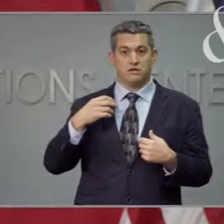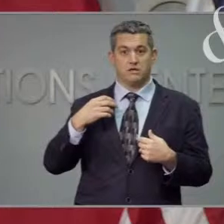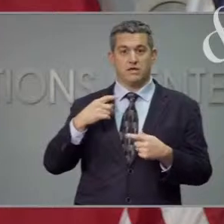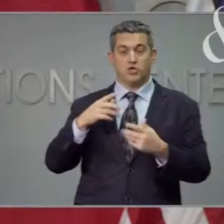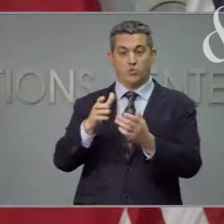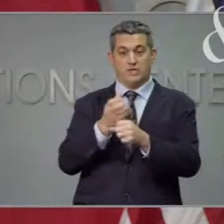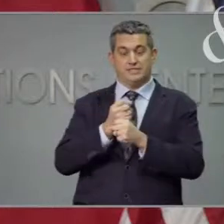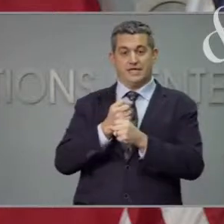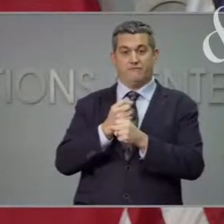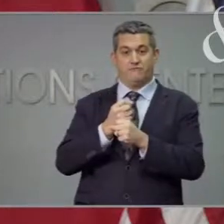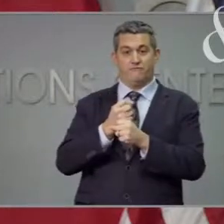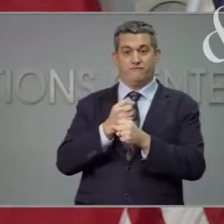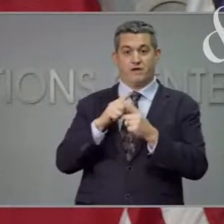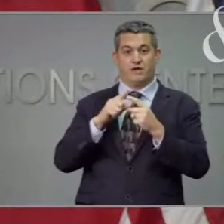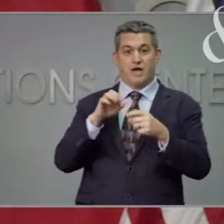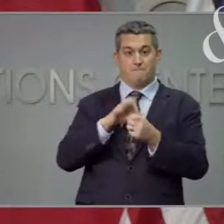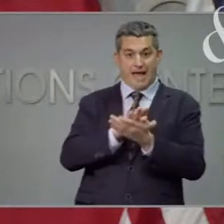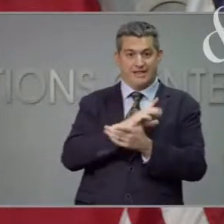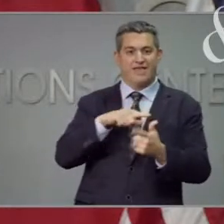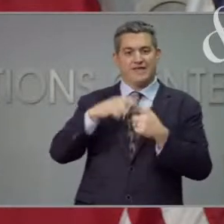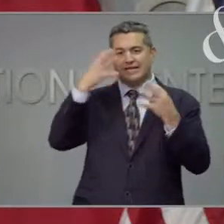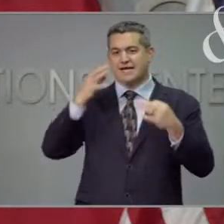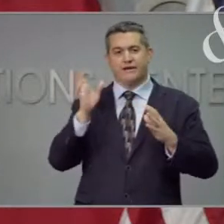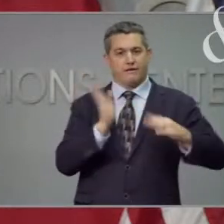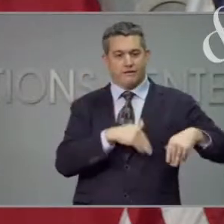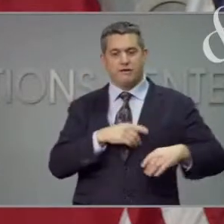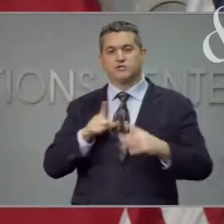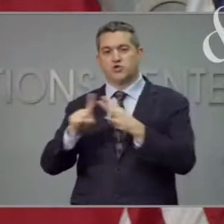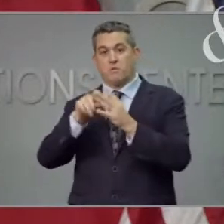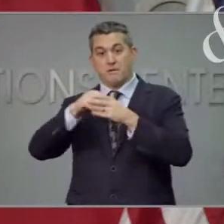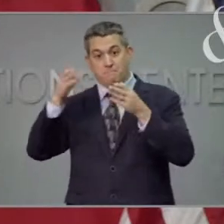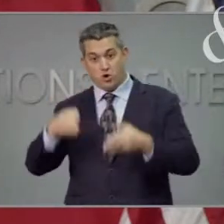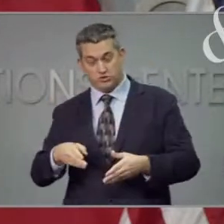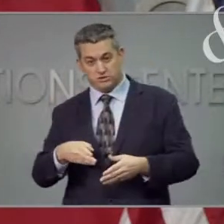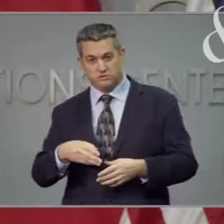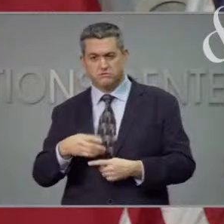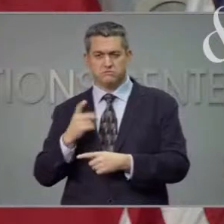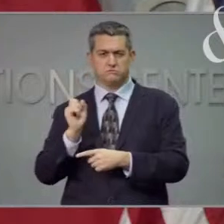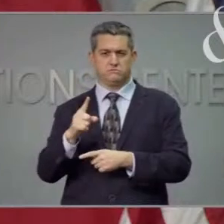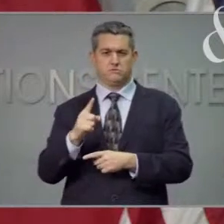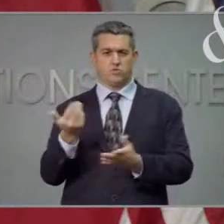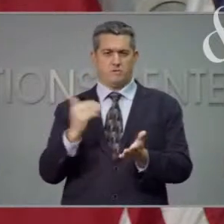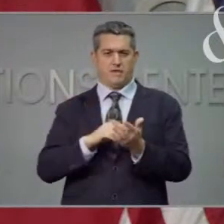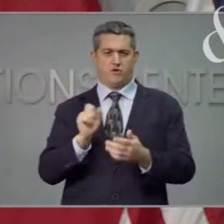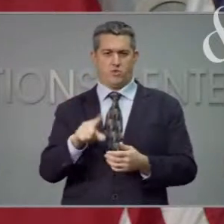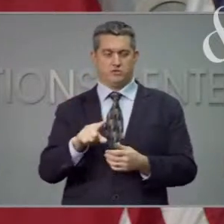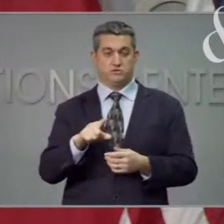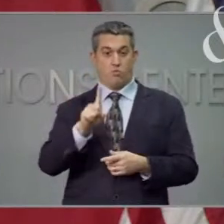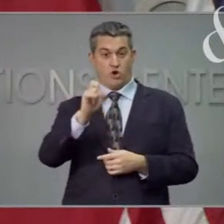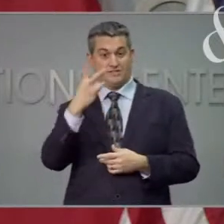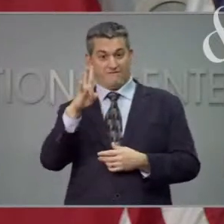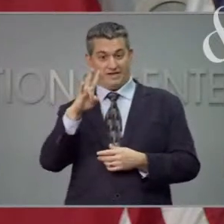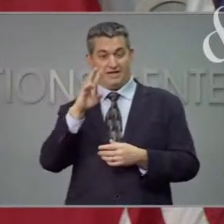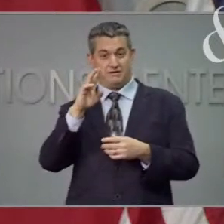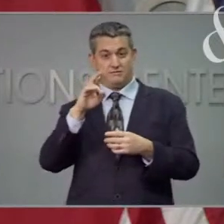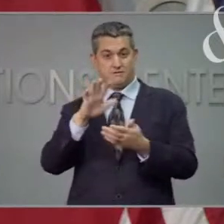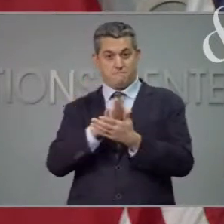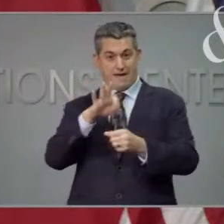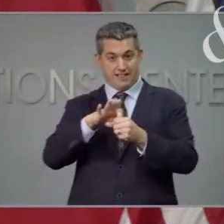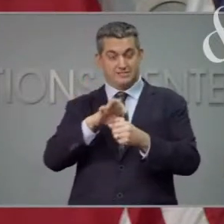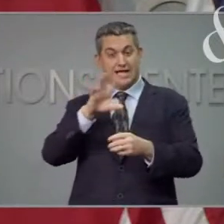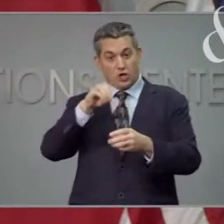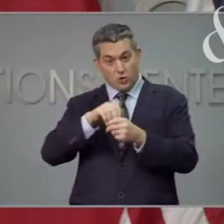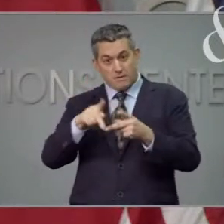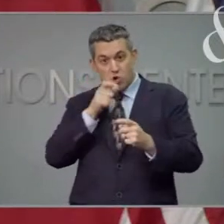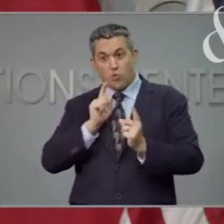to person, right? I believe your question was, does the 117 approximate ballots include those